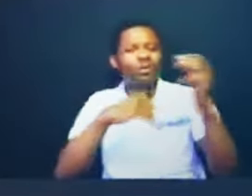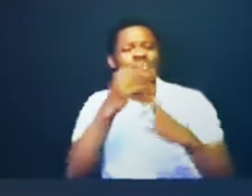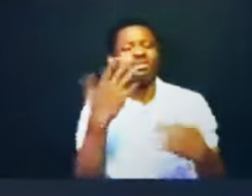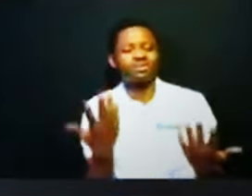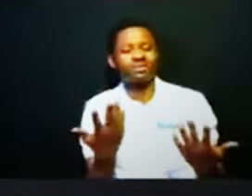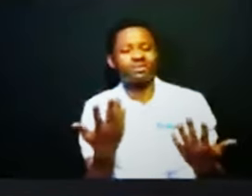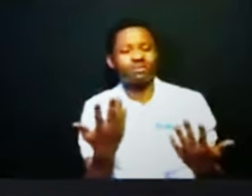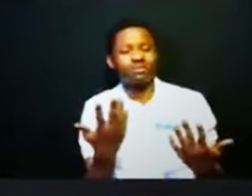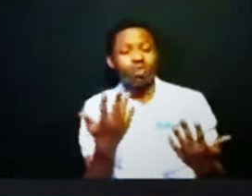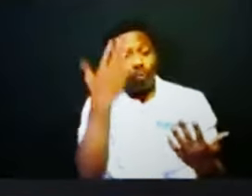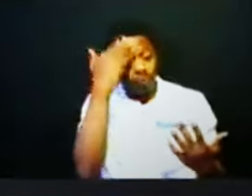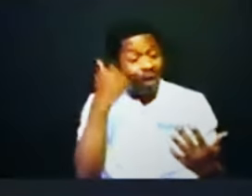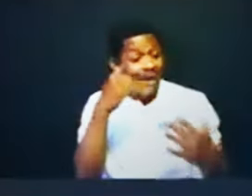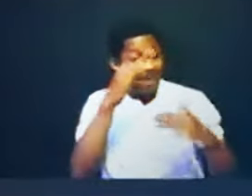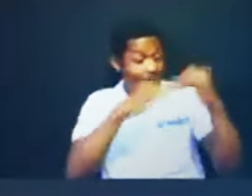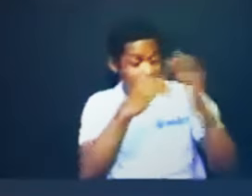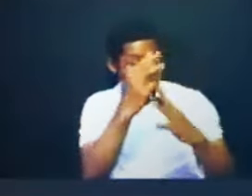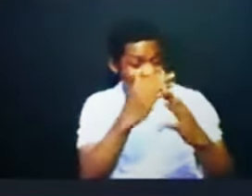So